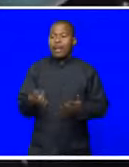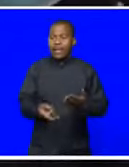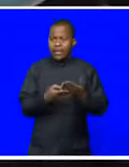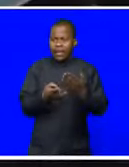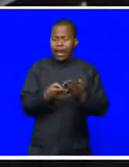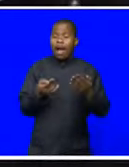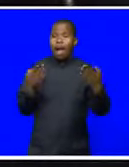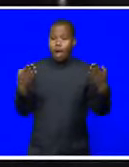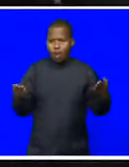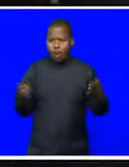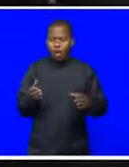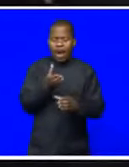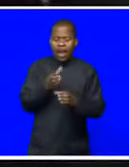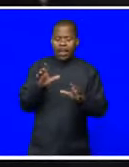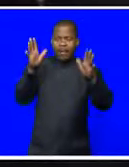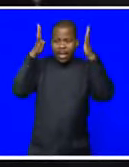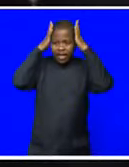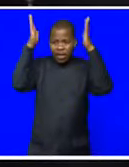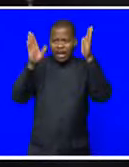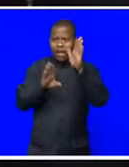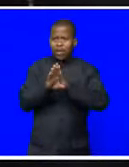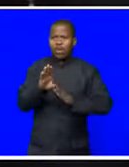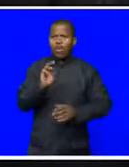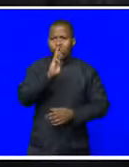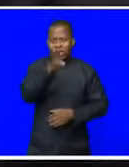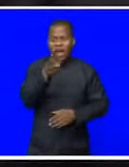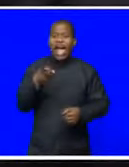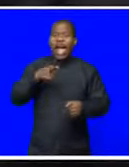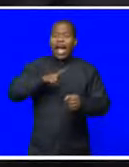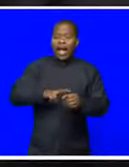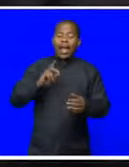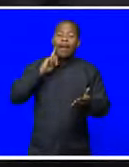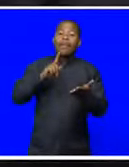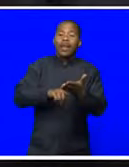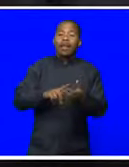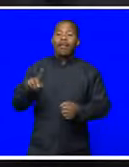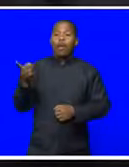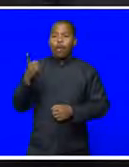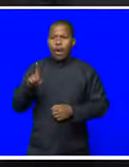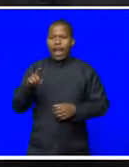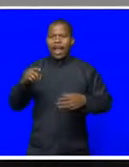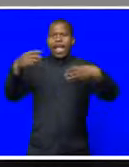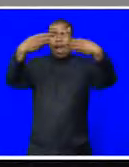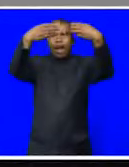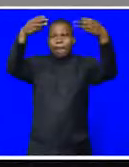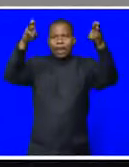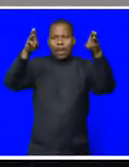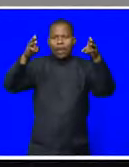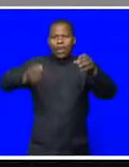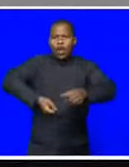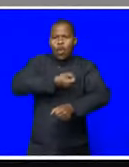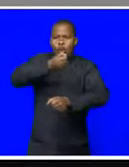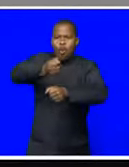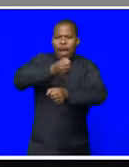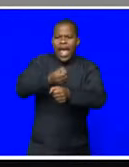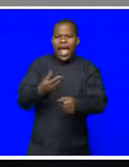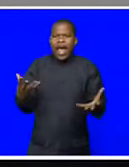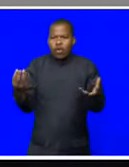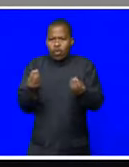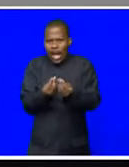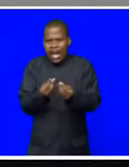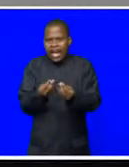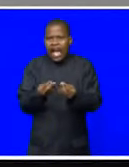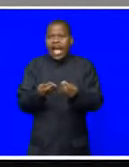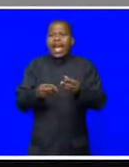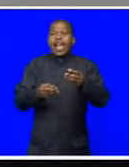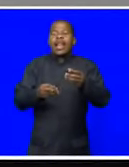year. It is our utmost belief that Parliament and the Executive will work together to implement the strategic plan